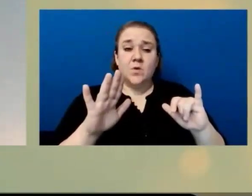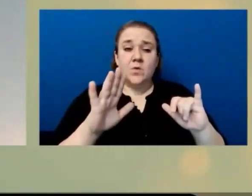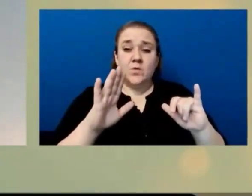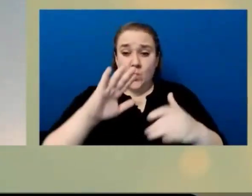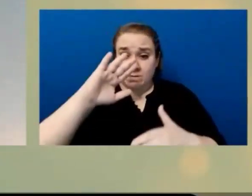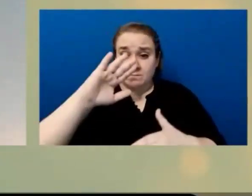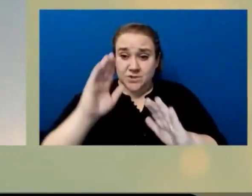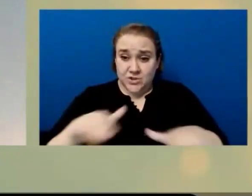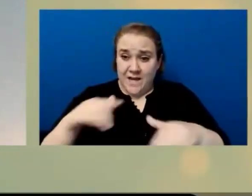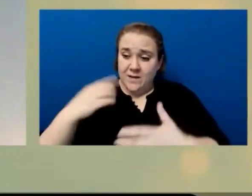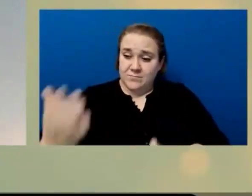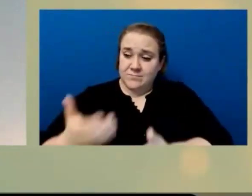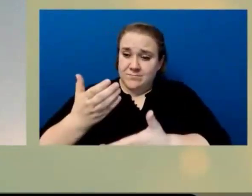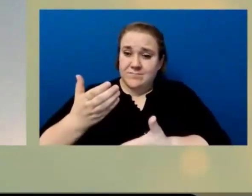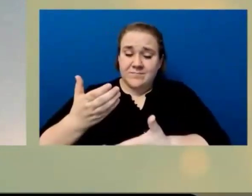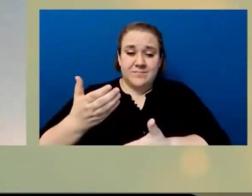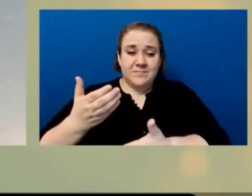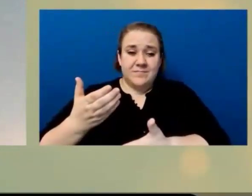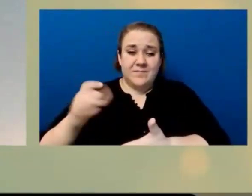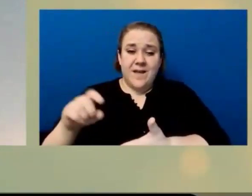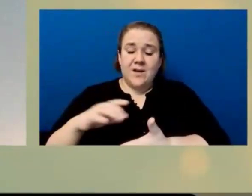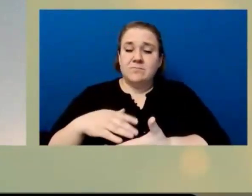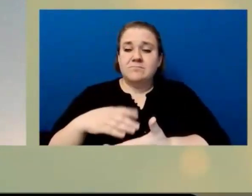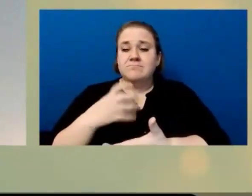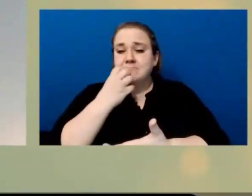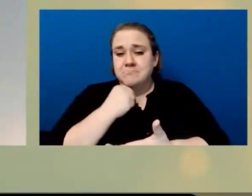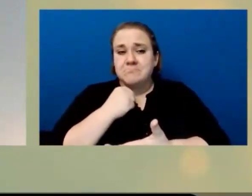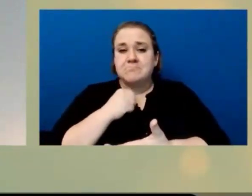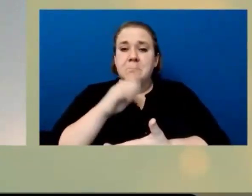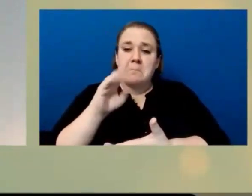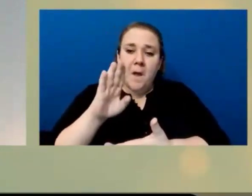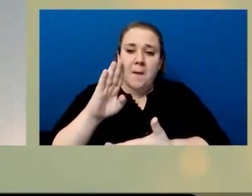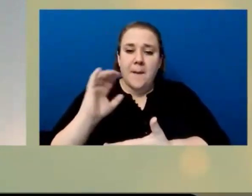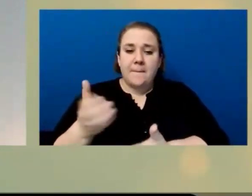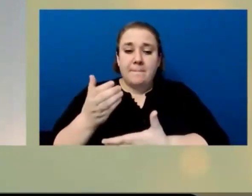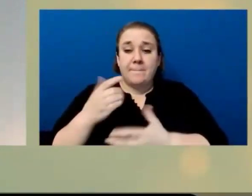arms. It aches to be so tangled up.